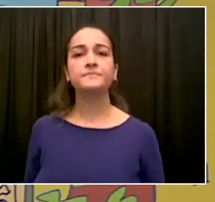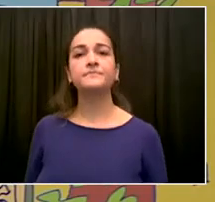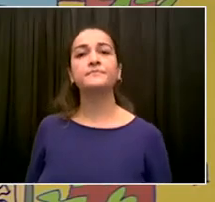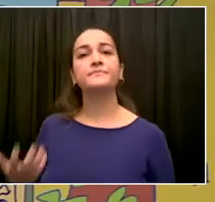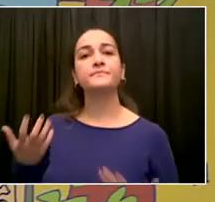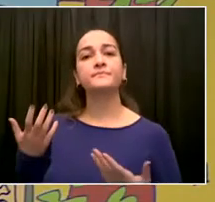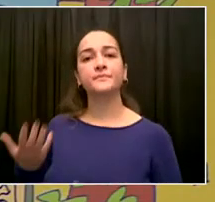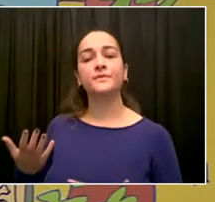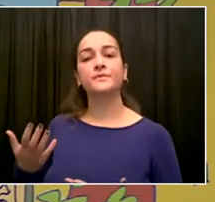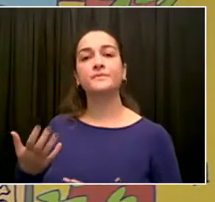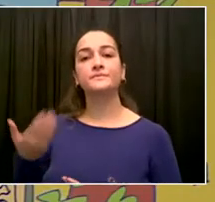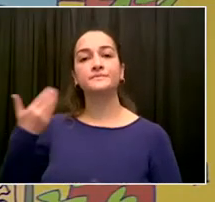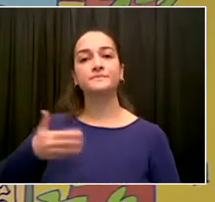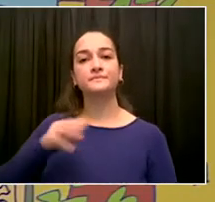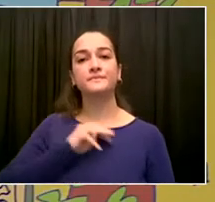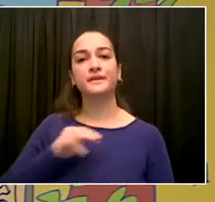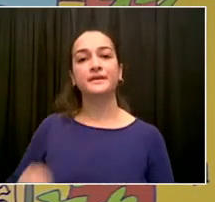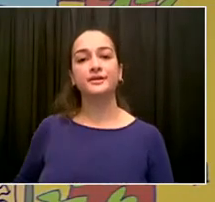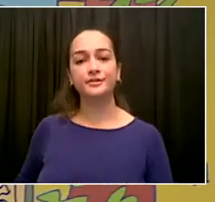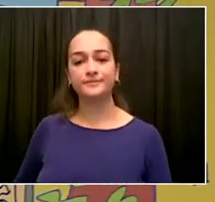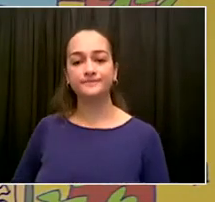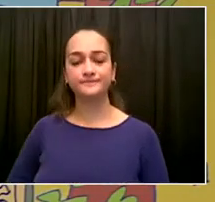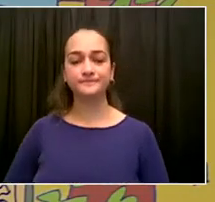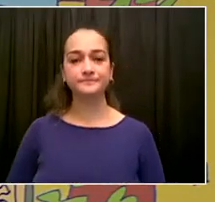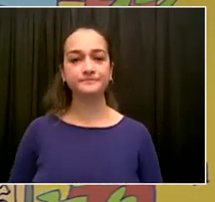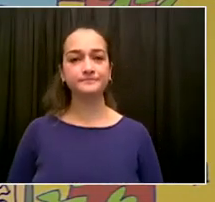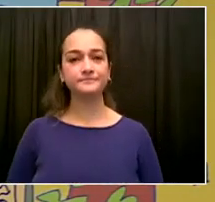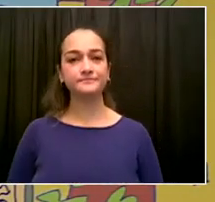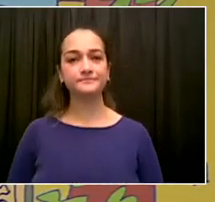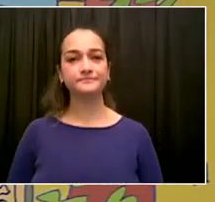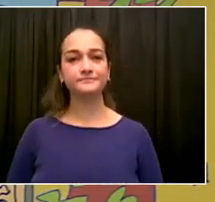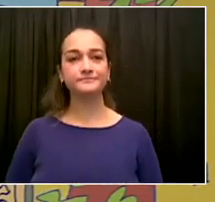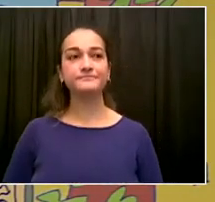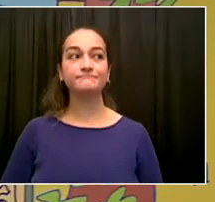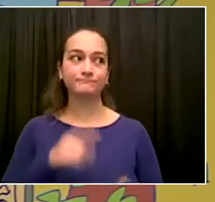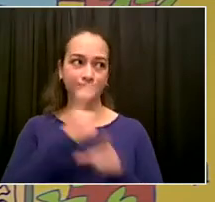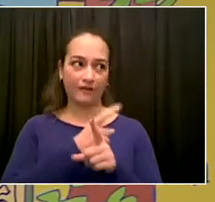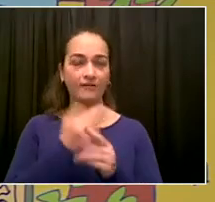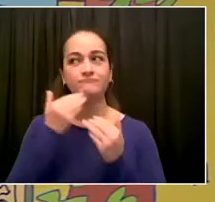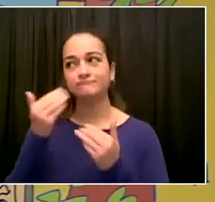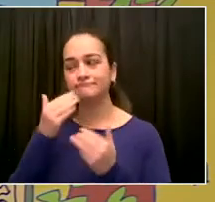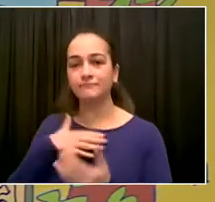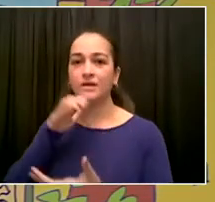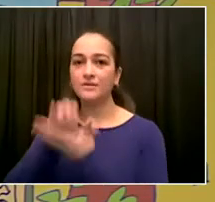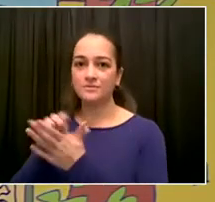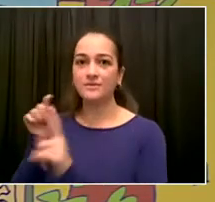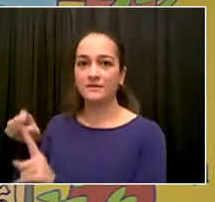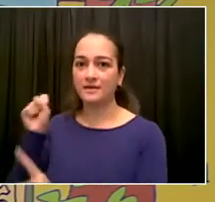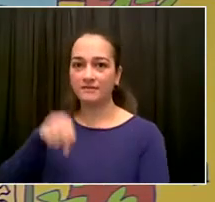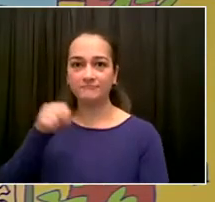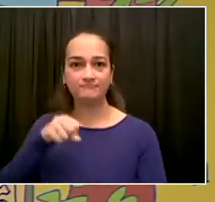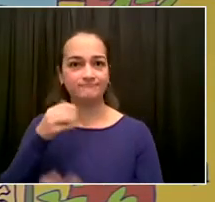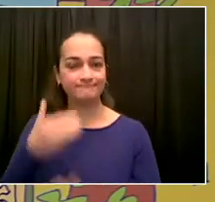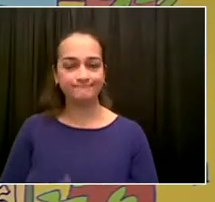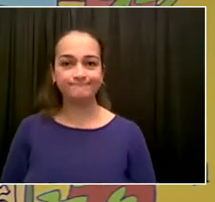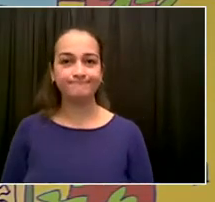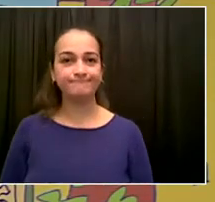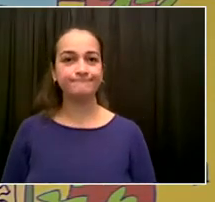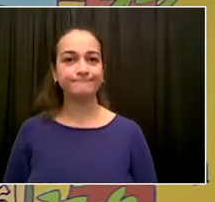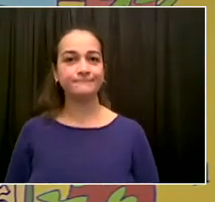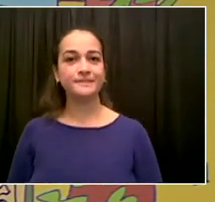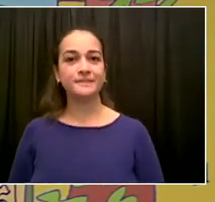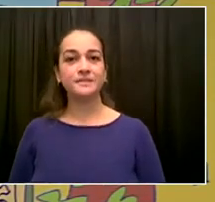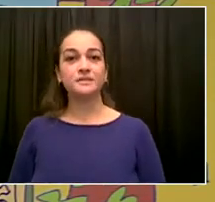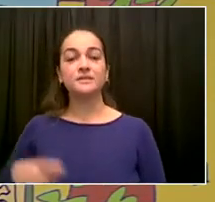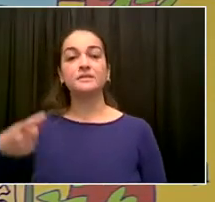learning. You're absolutely right. It's not only about kids' ability to have positive, productive lives. It's going to help them academically. It's going to